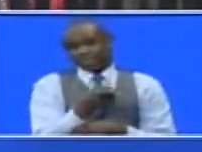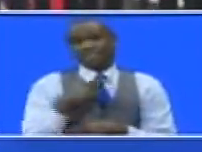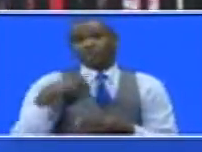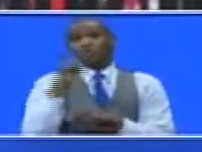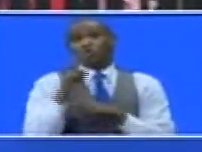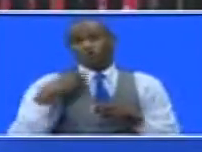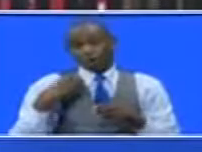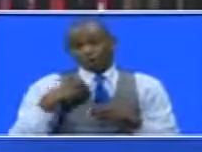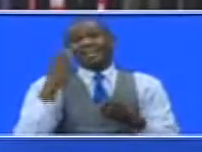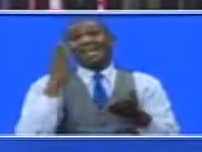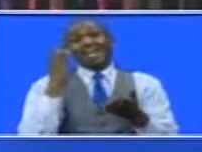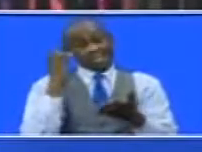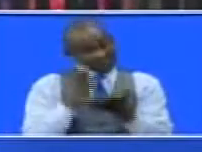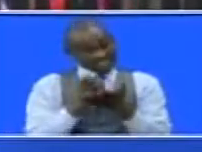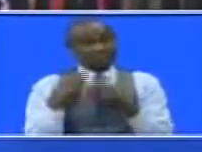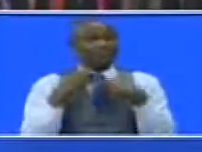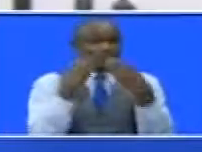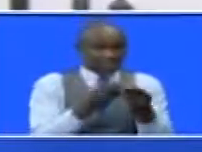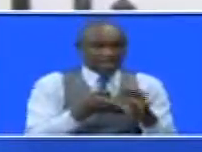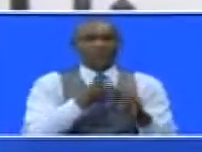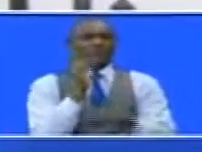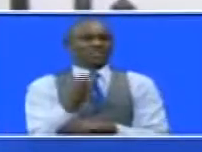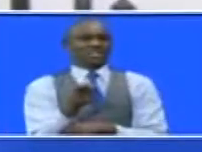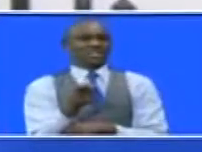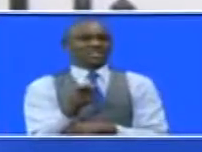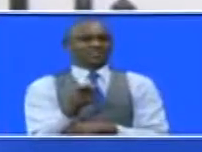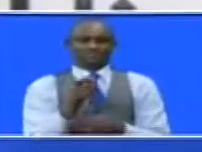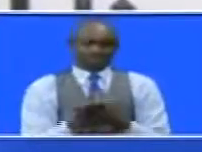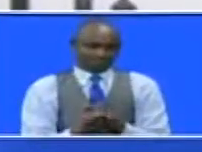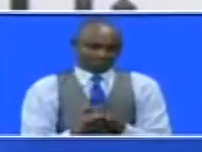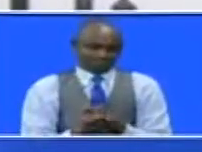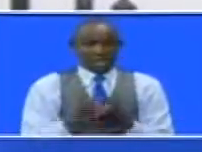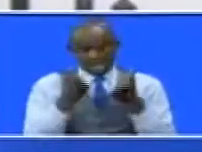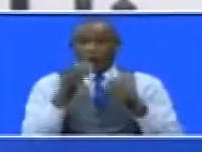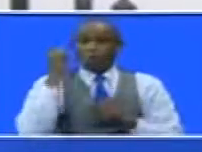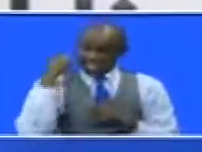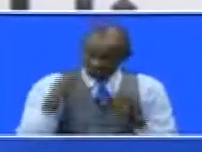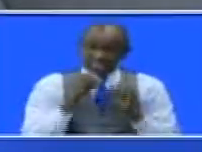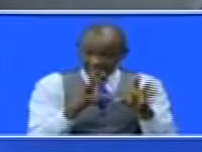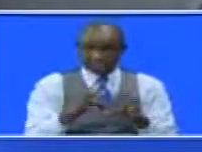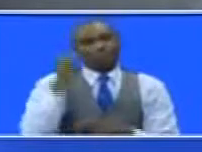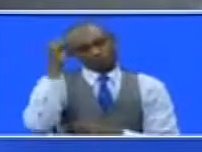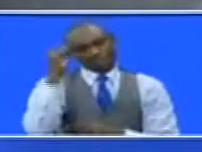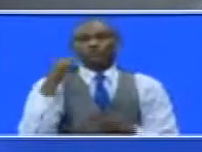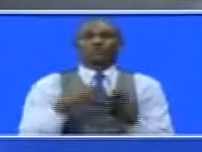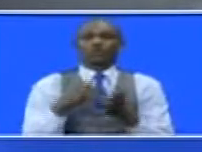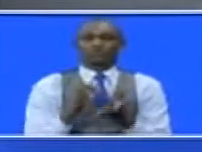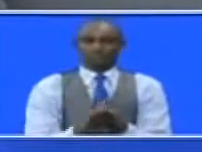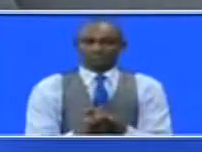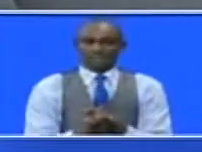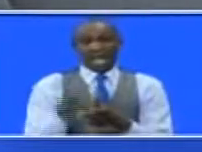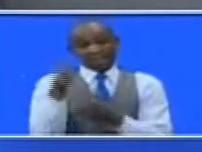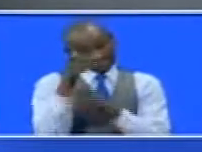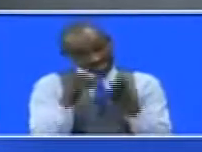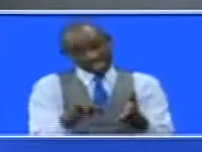use of recanted evidence. And the country is warning if diplomacy fails, politics shall prevail. Ambassador Amina will not come